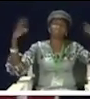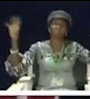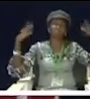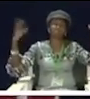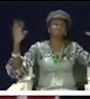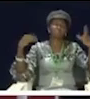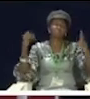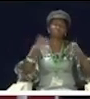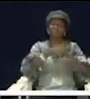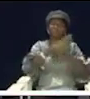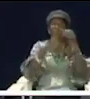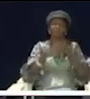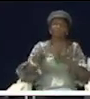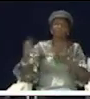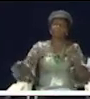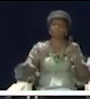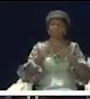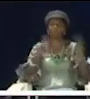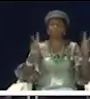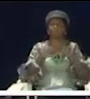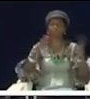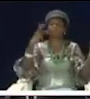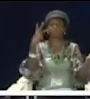They all did very well.